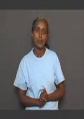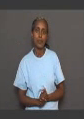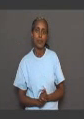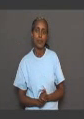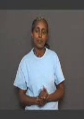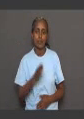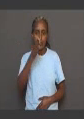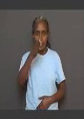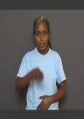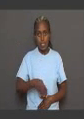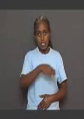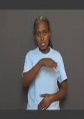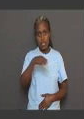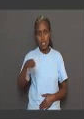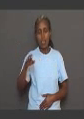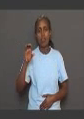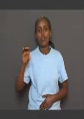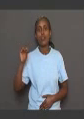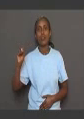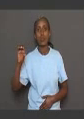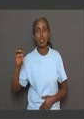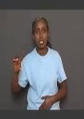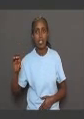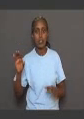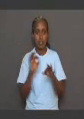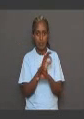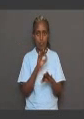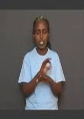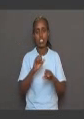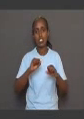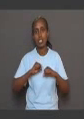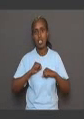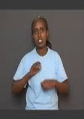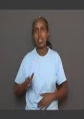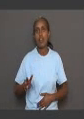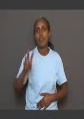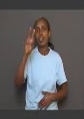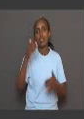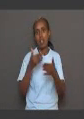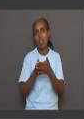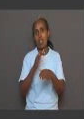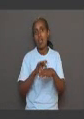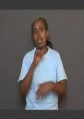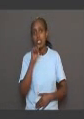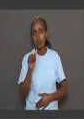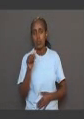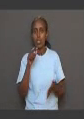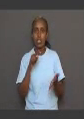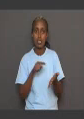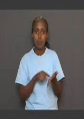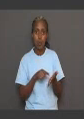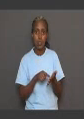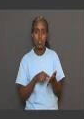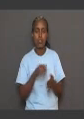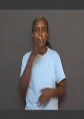The graph of the cosecant function has vertical asymptotes at the points where